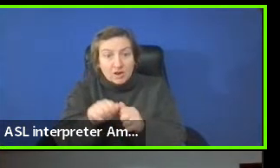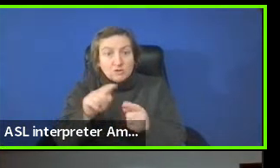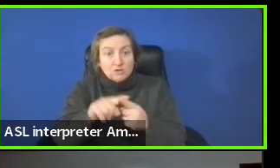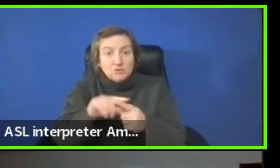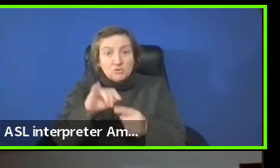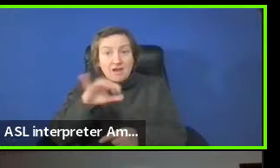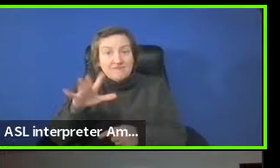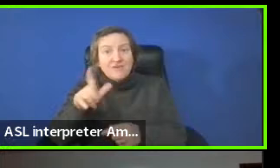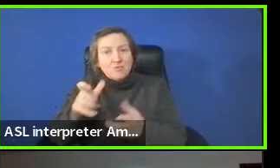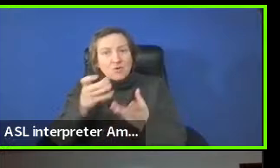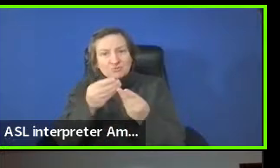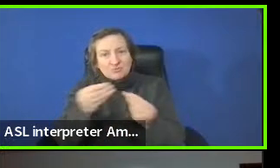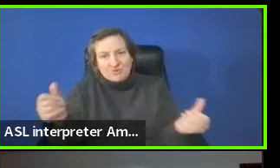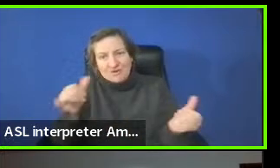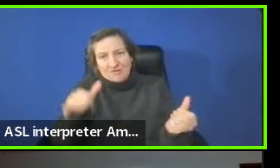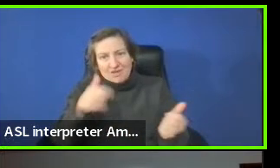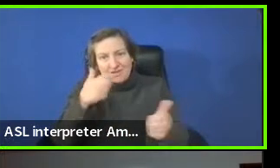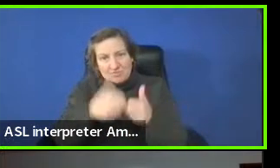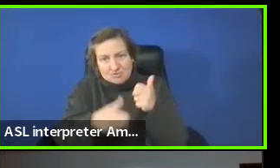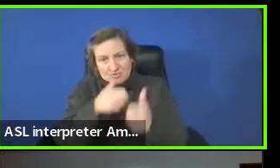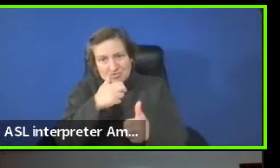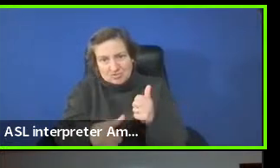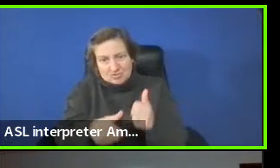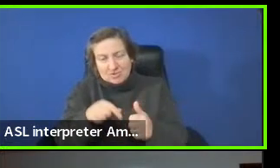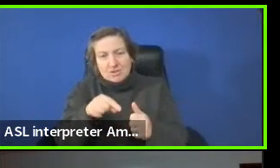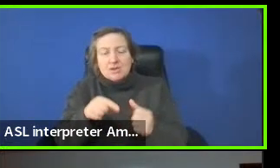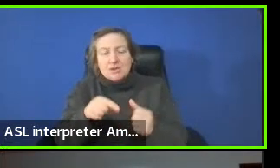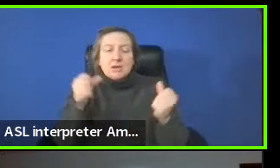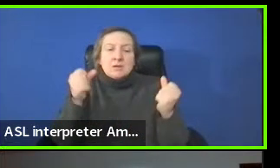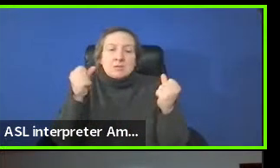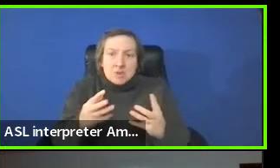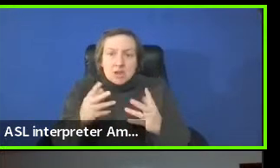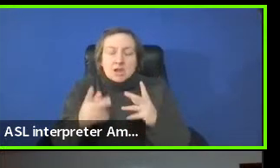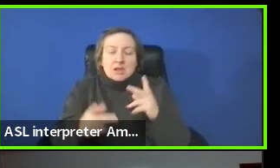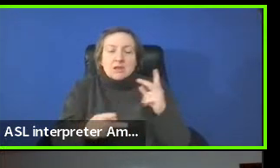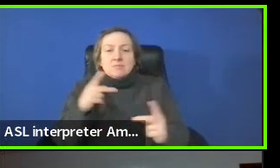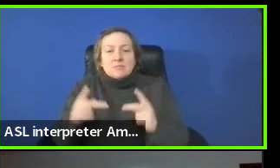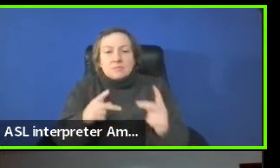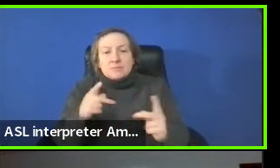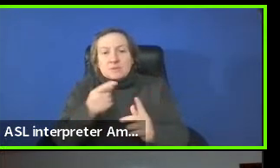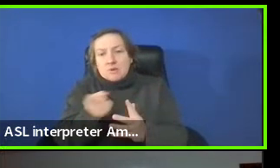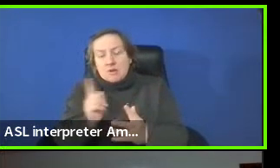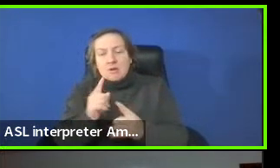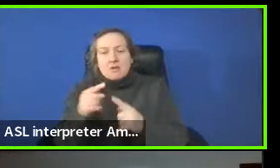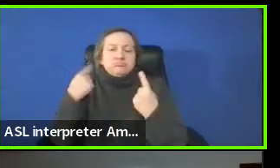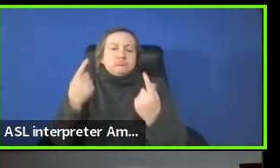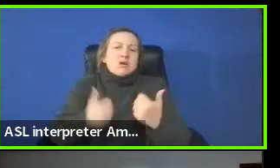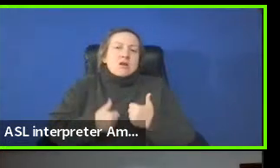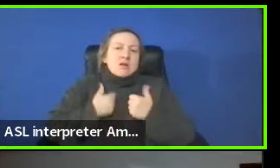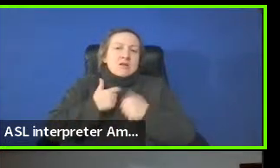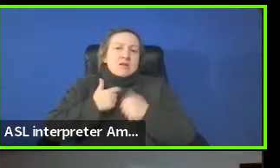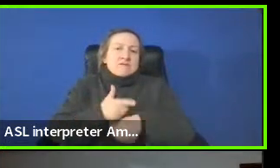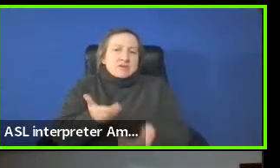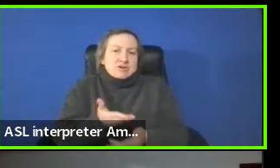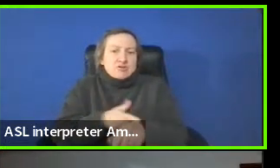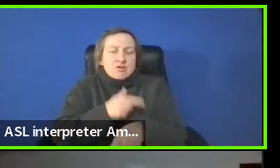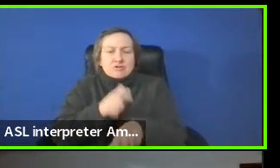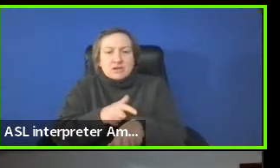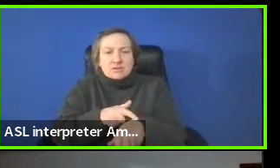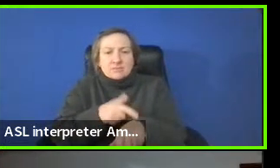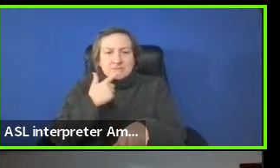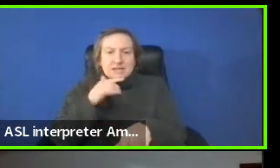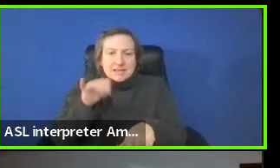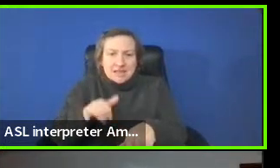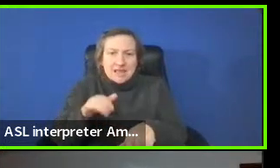solved. So many people that have been longtime residents said, well, that's what the